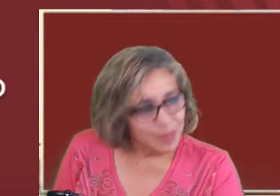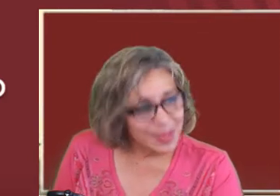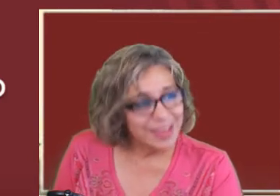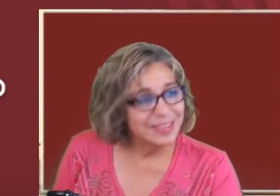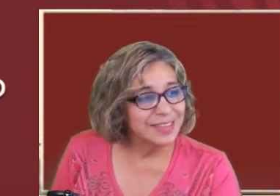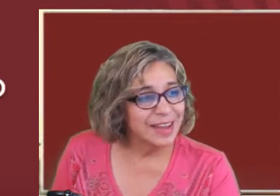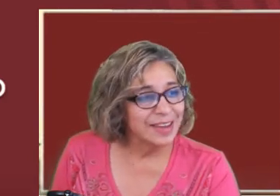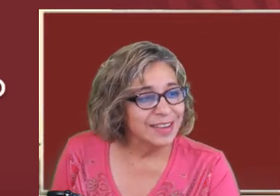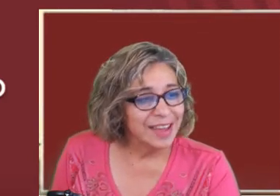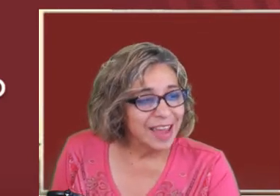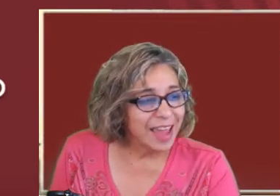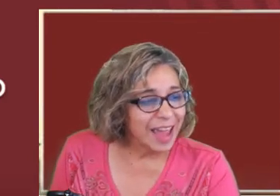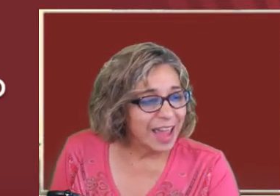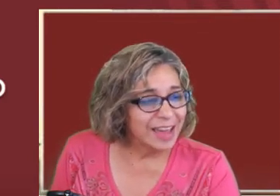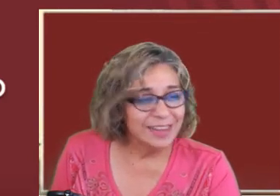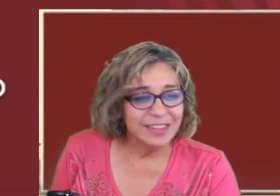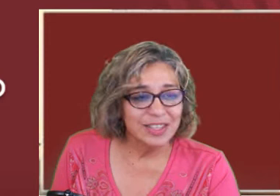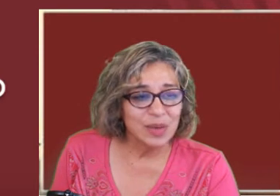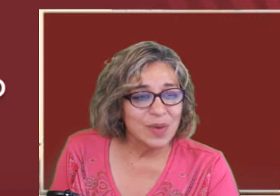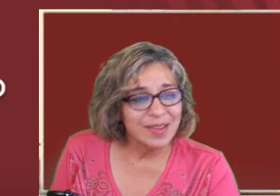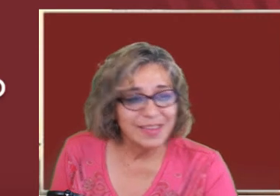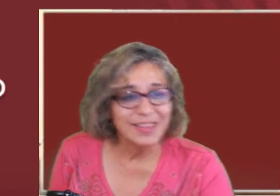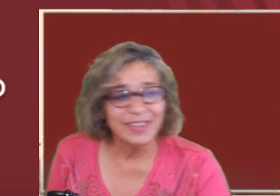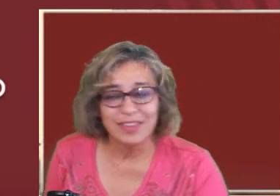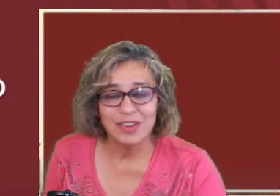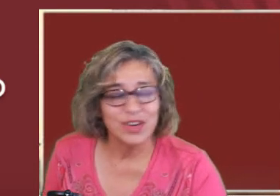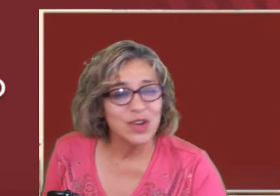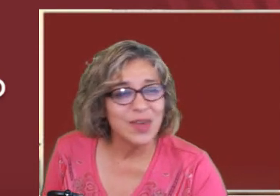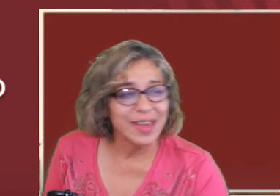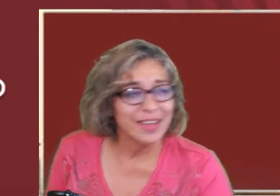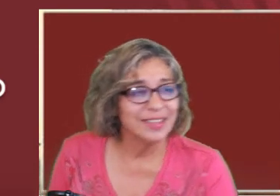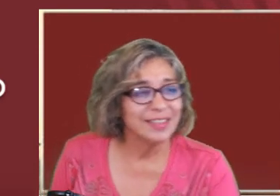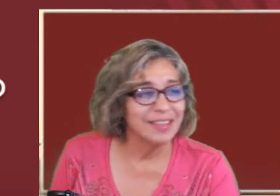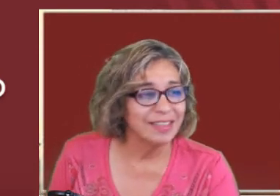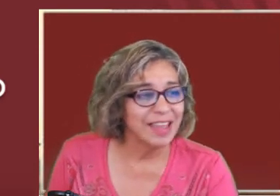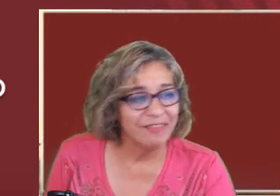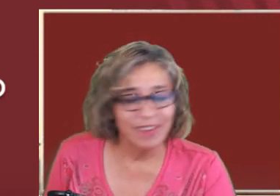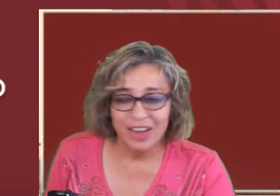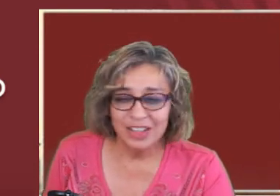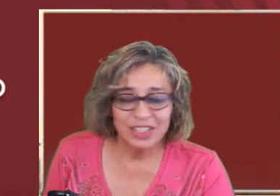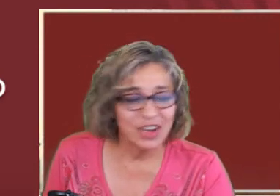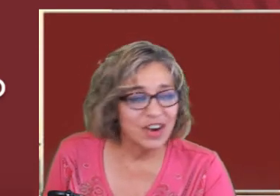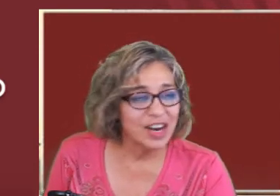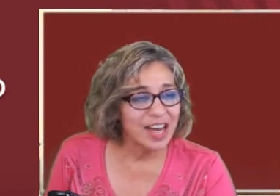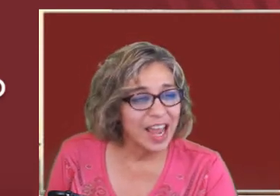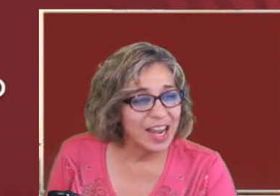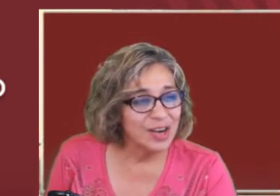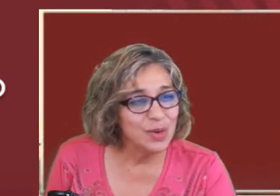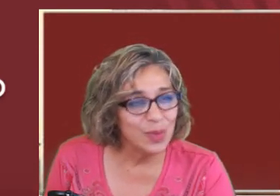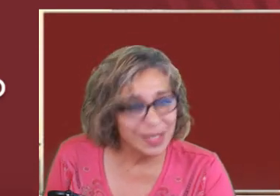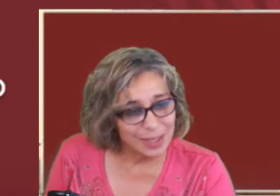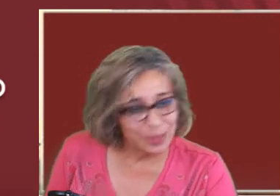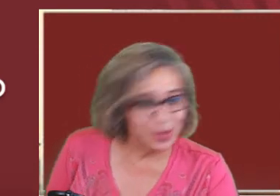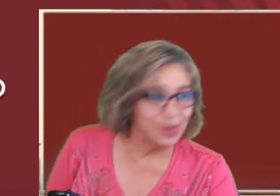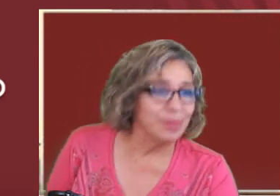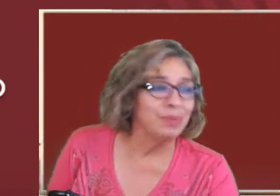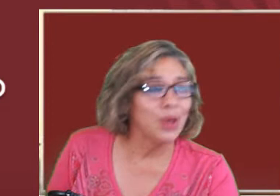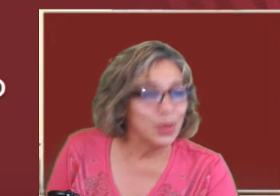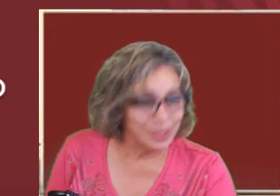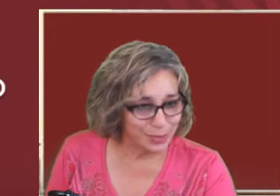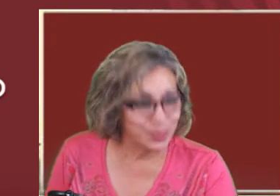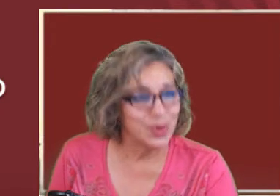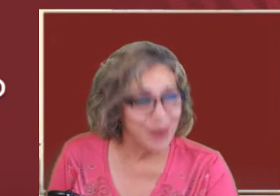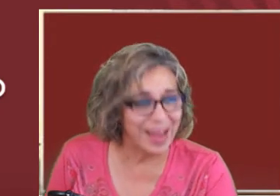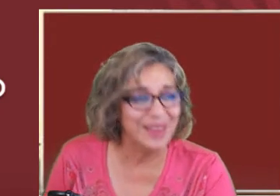from the inside. And so one of the things that they're doing is that they've started a new